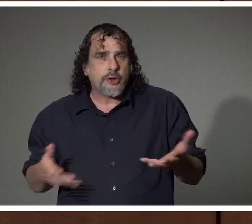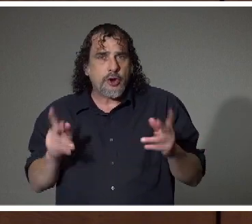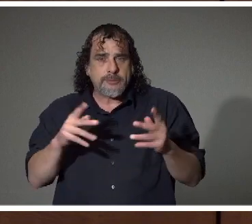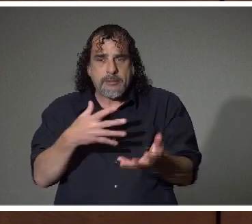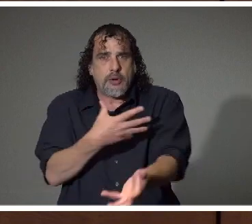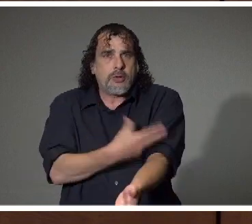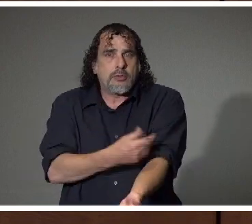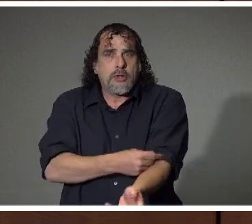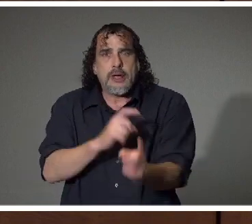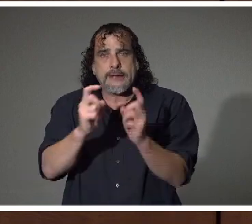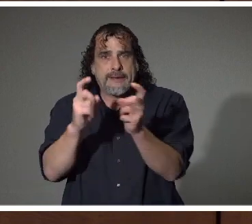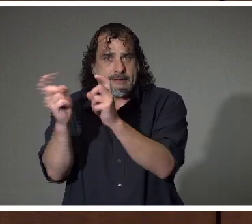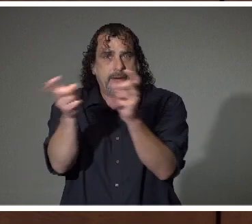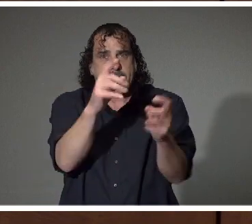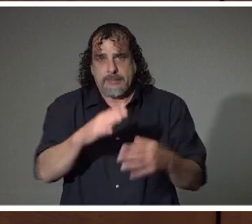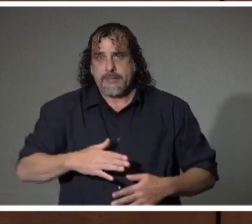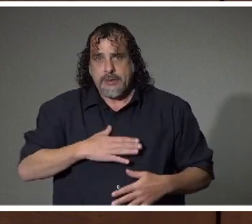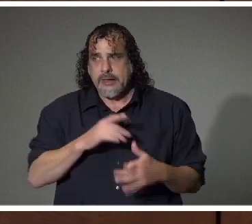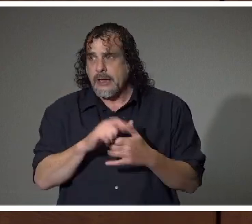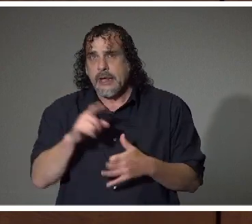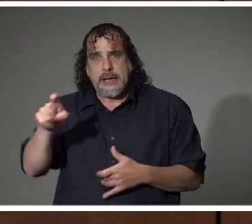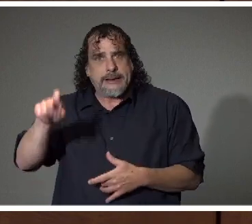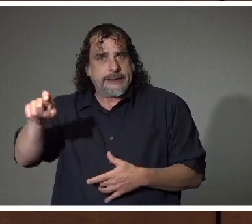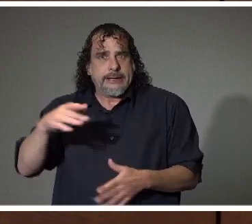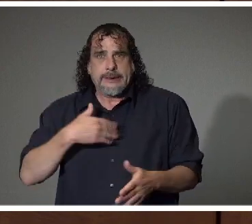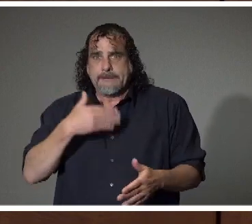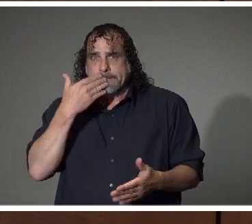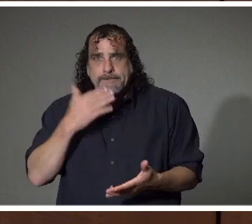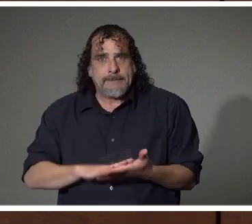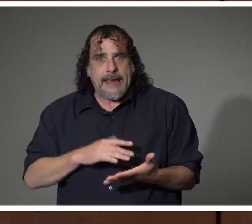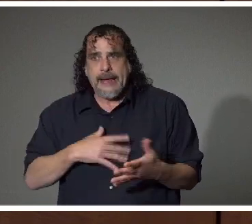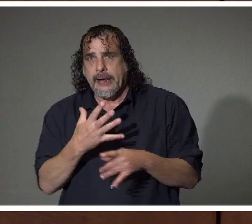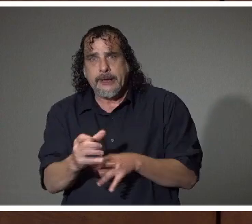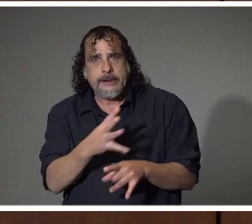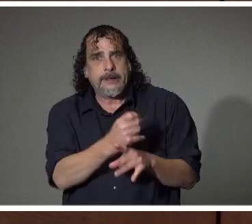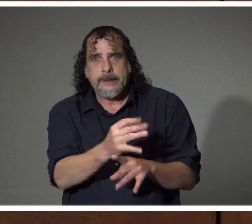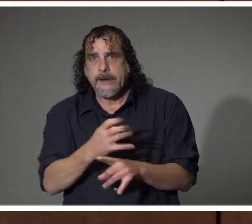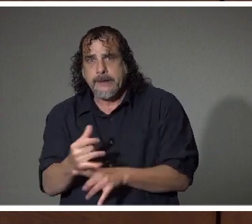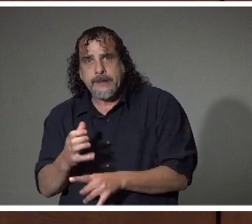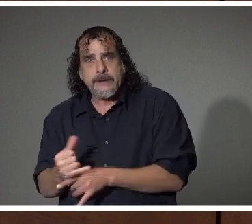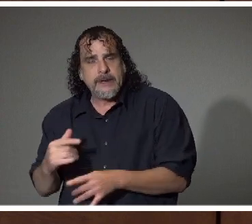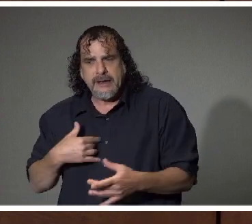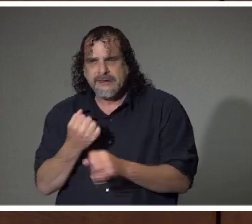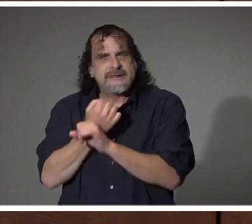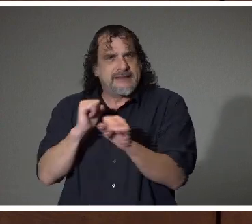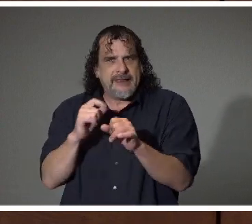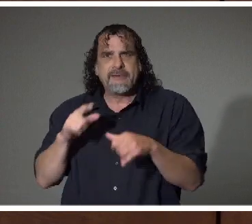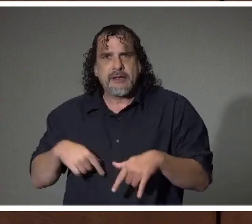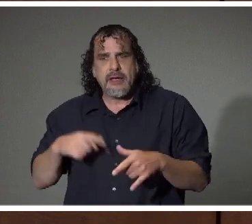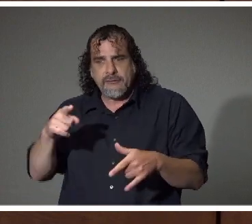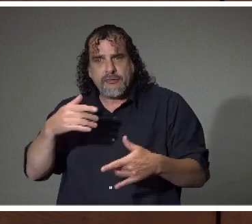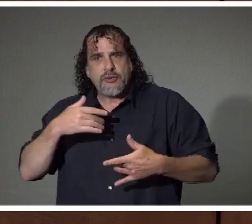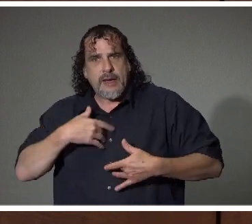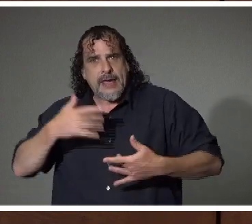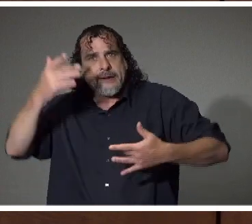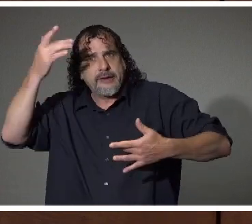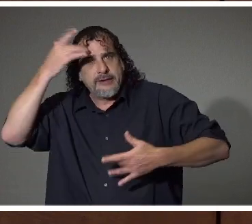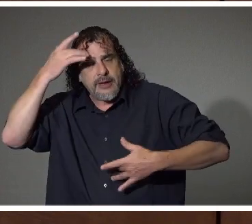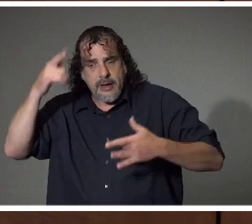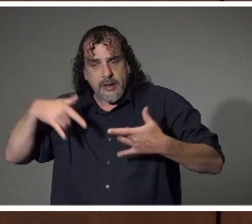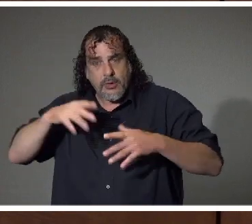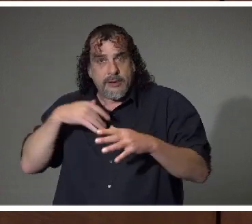blood. There's significant need within the healthcare system. That it's still a safe and advisable thing to do. And if you've had coronavirus and have